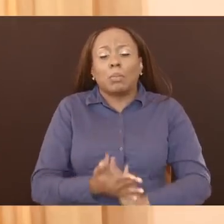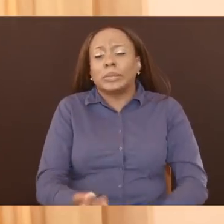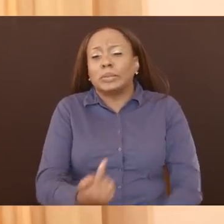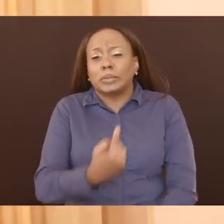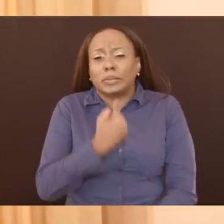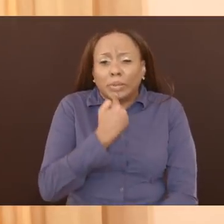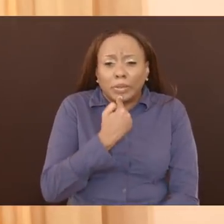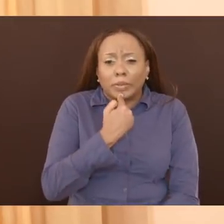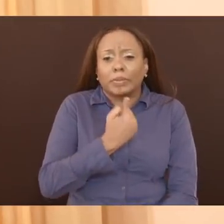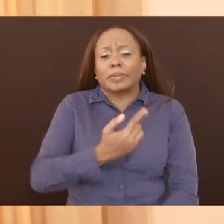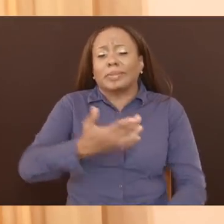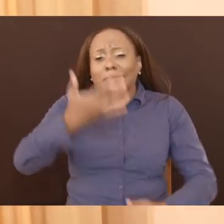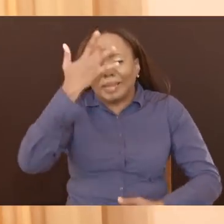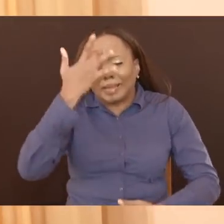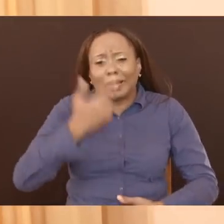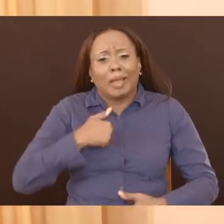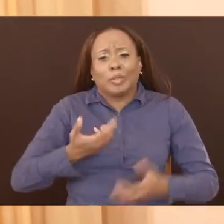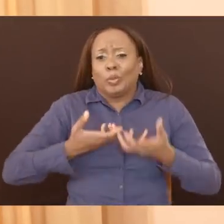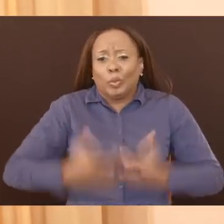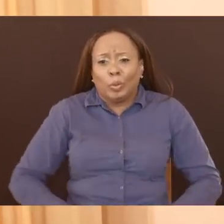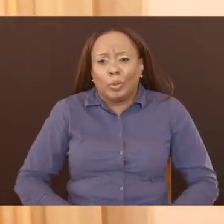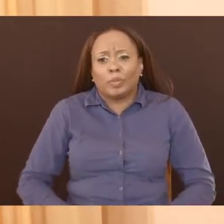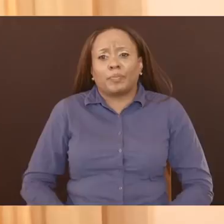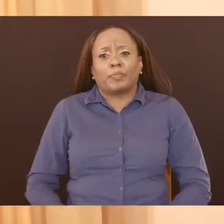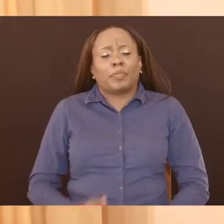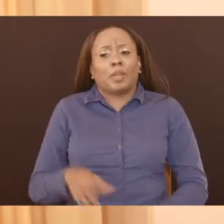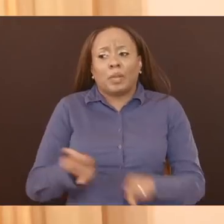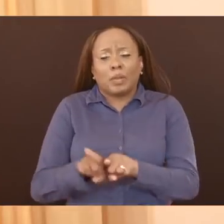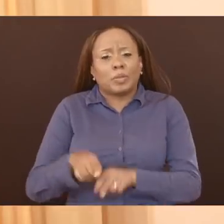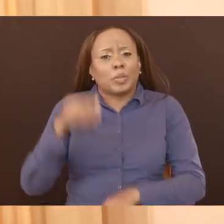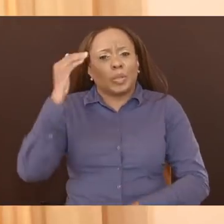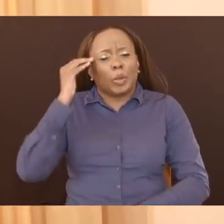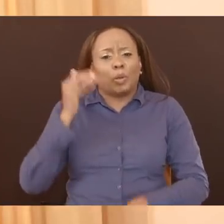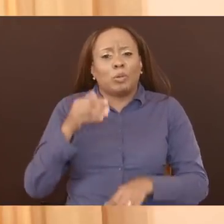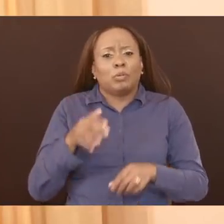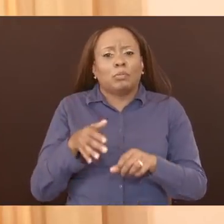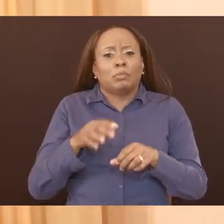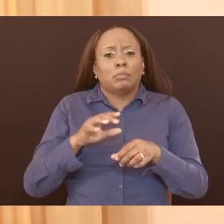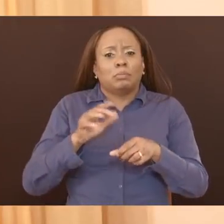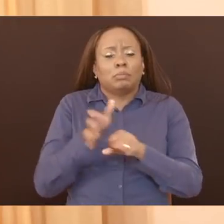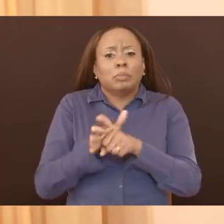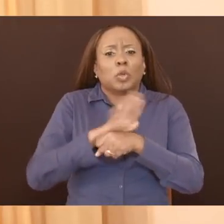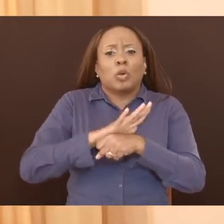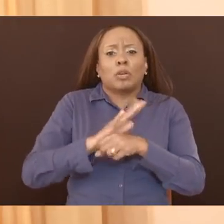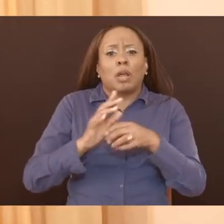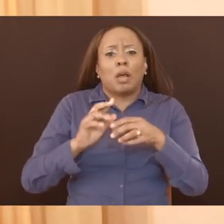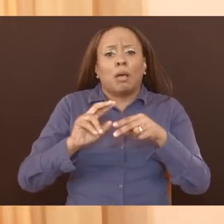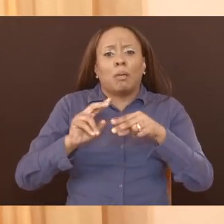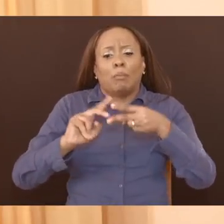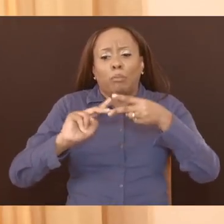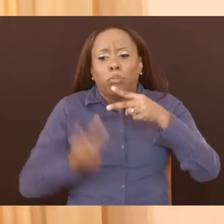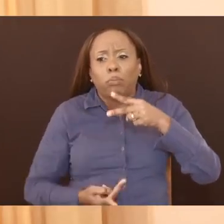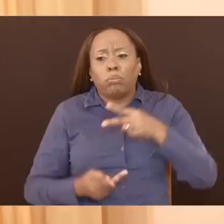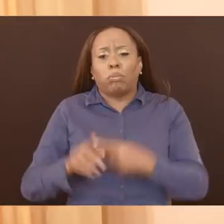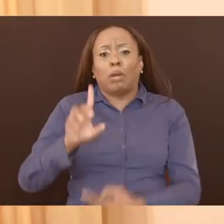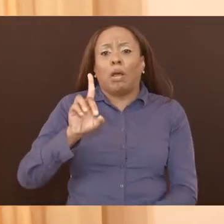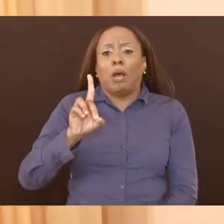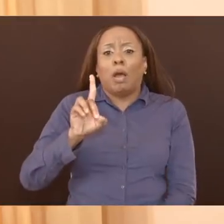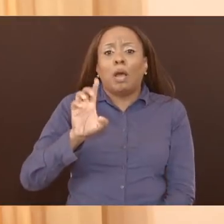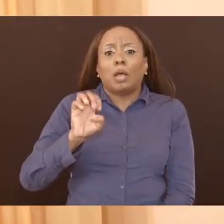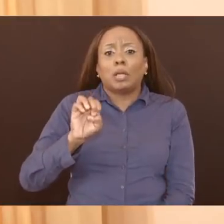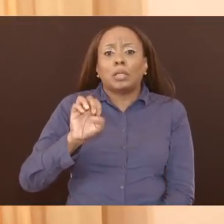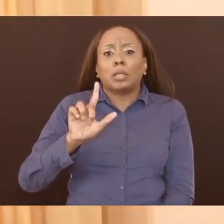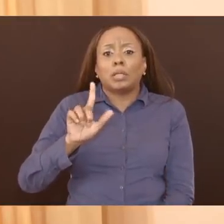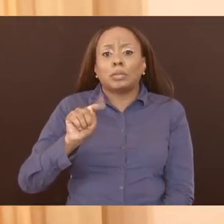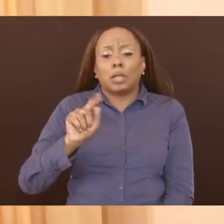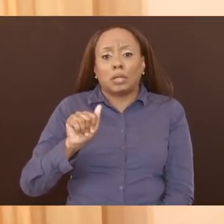dreaded disease and this worst variant called Delta. The reality is that we know how to be